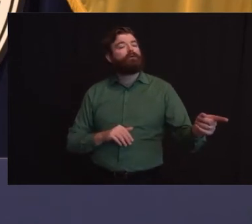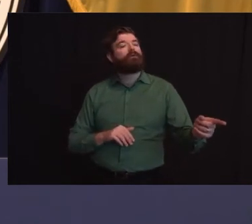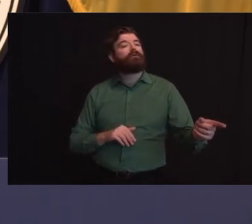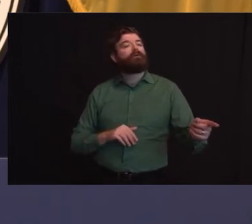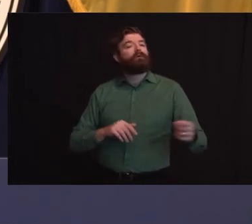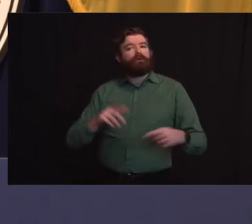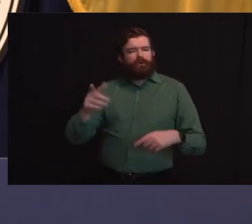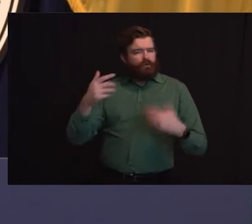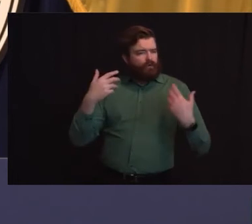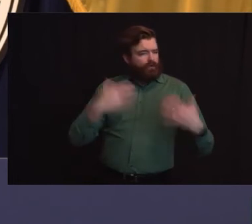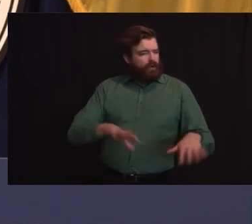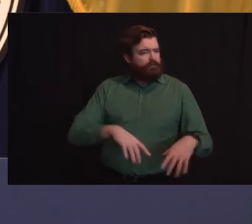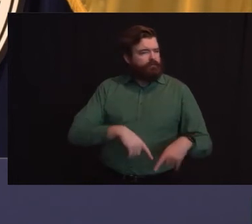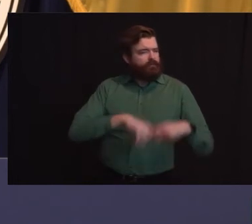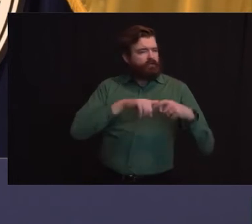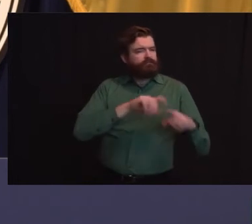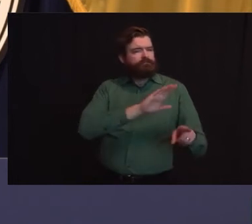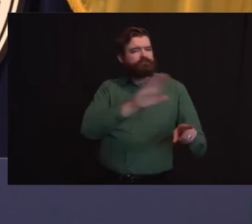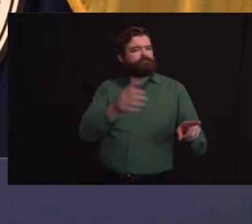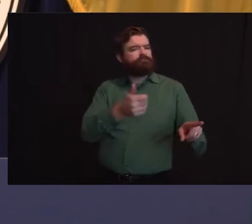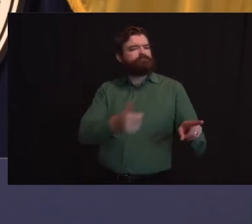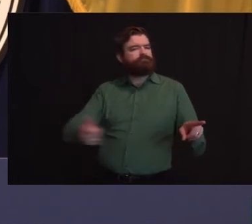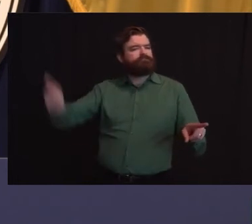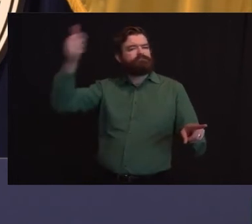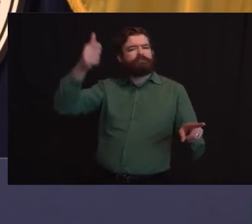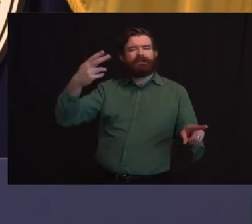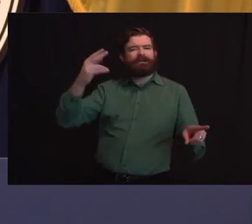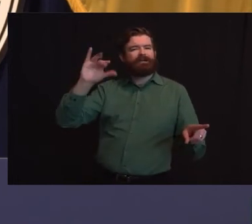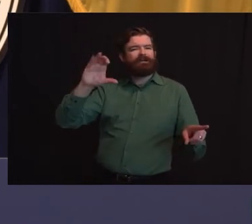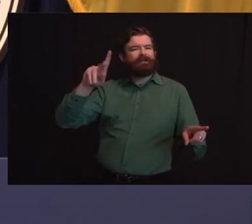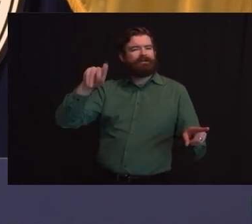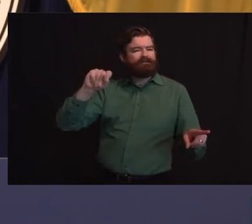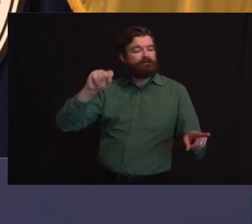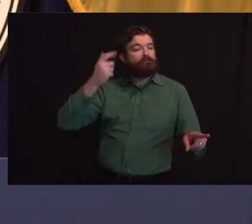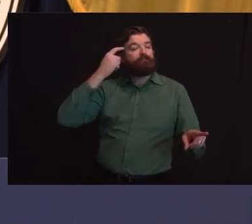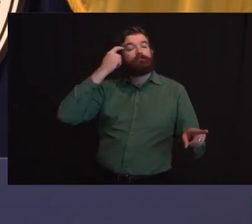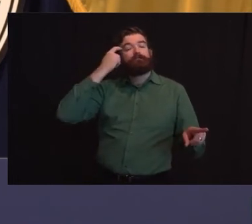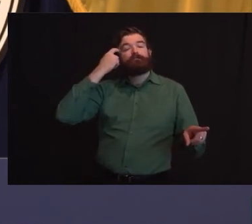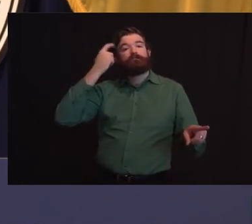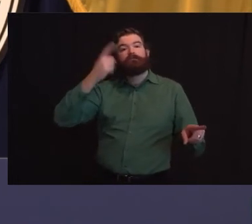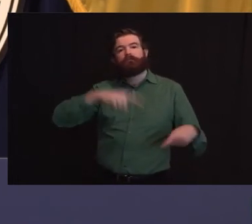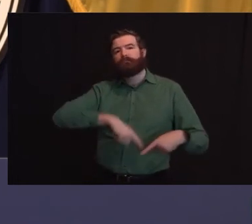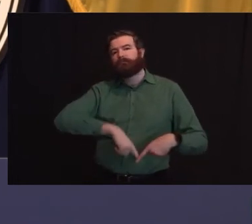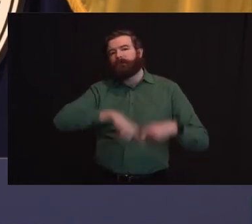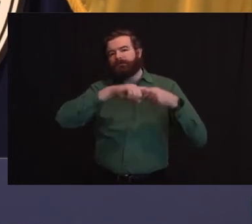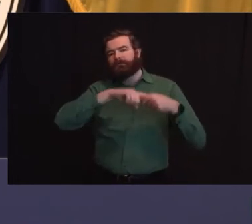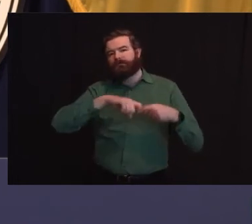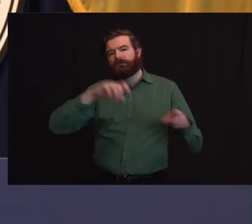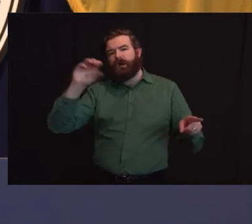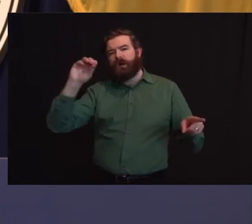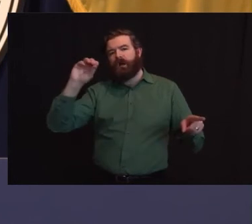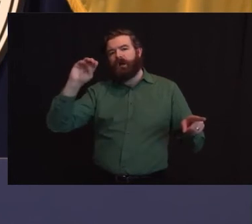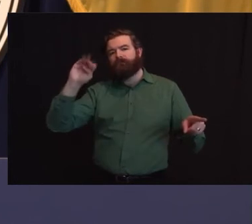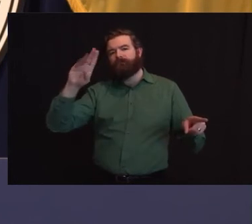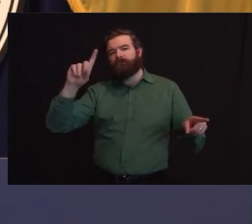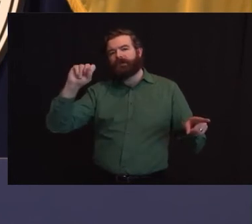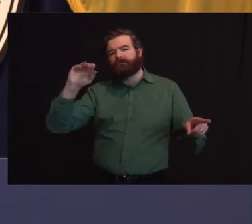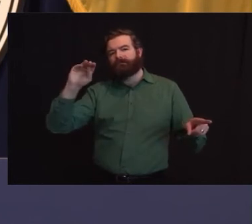or the ombudsman or the administrator at the facility? And I suspect I'll have a